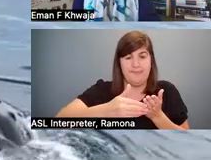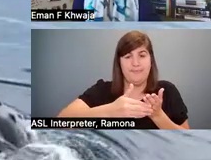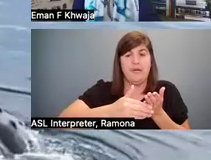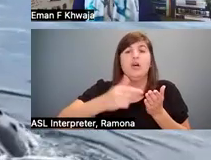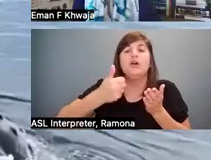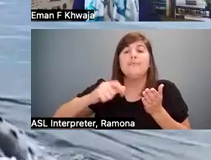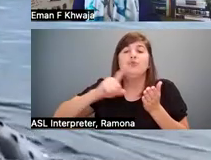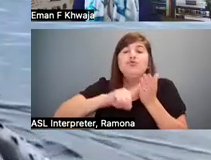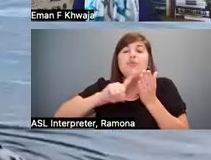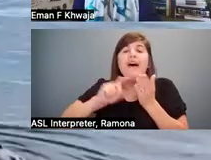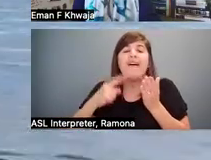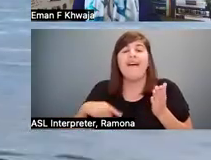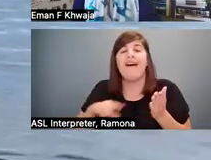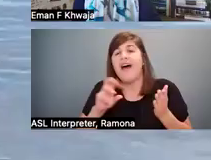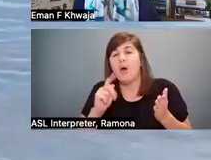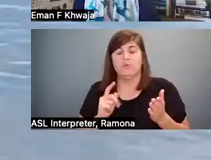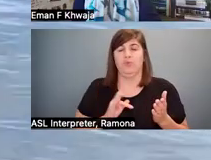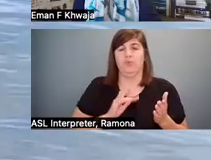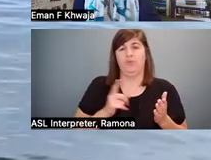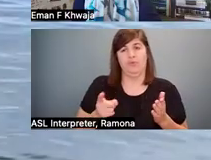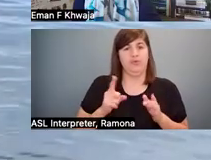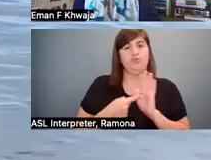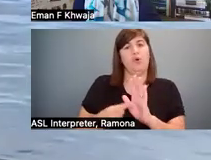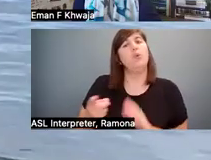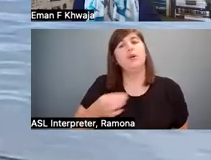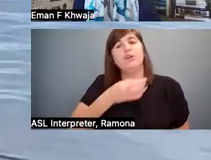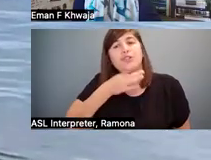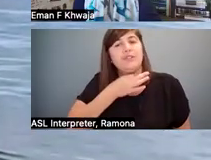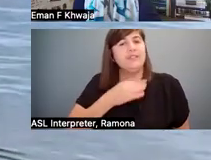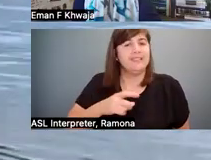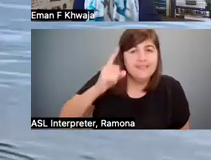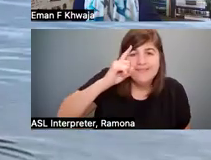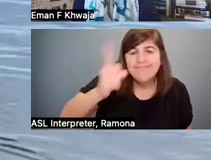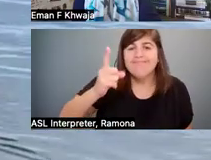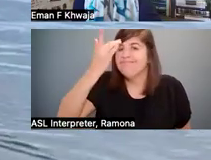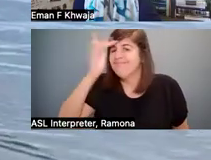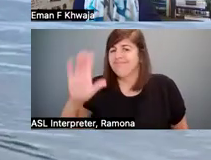is a very, very cool indication of how smart and curious these animals are.